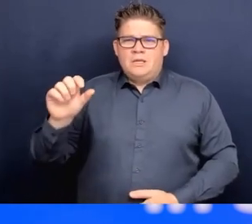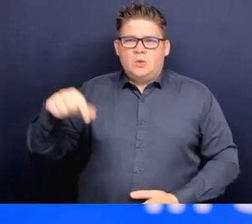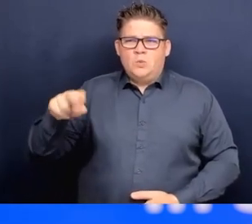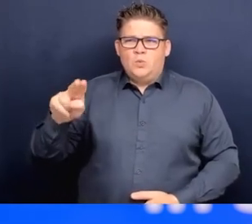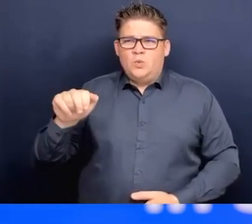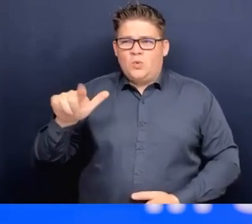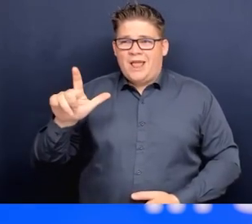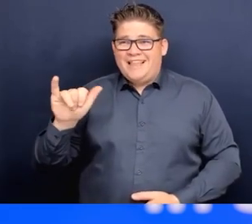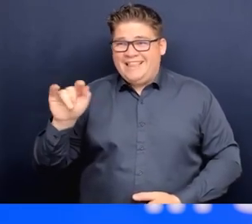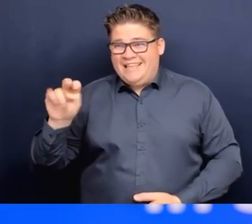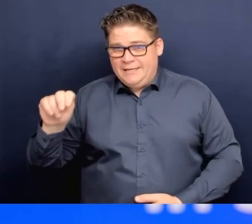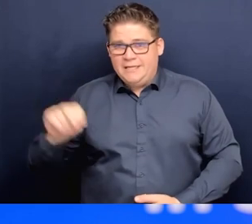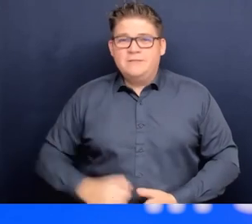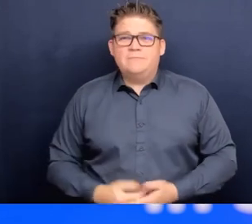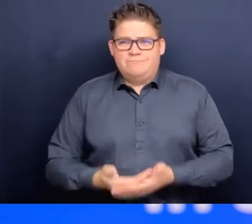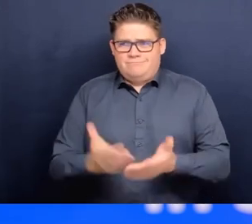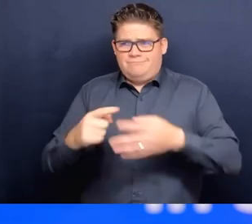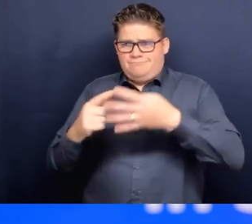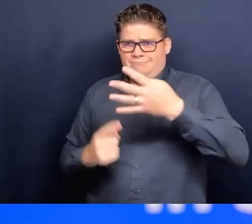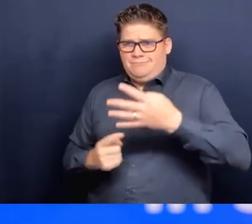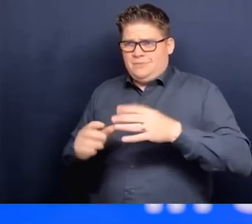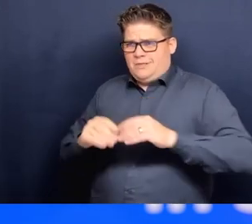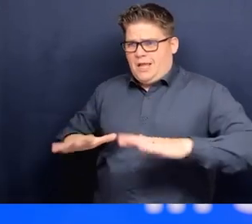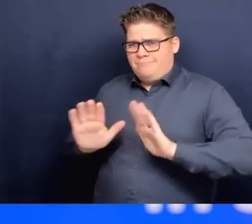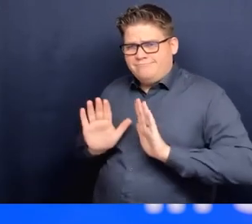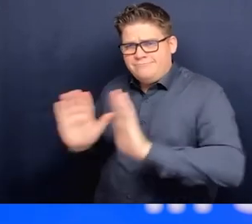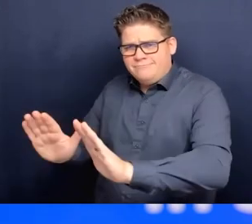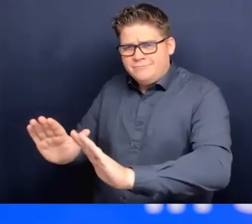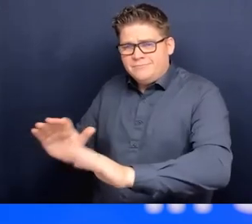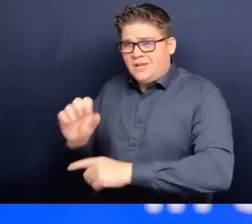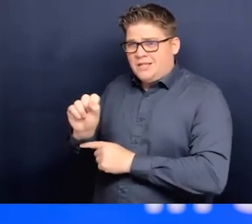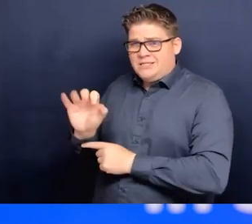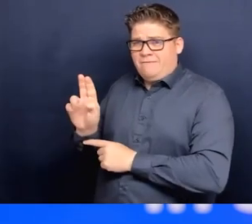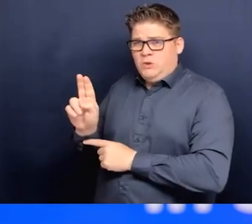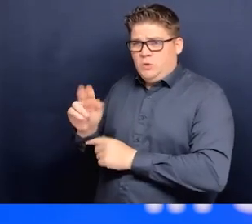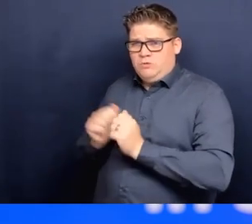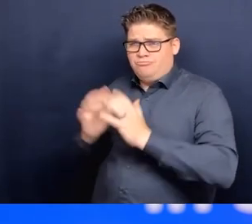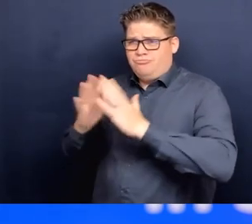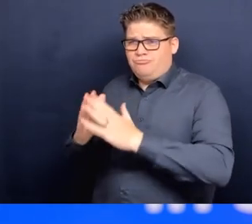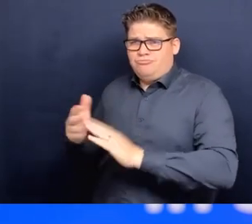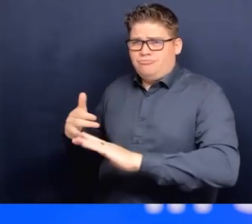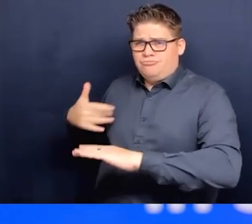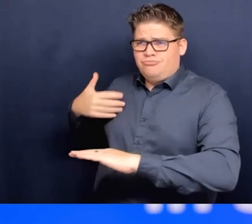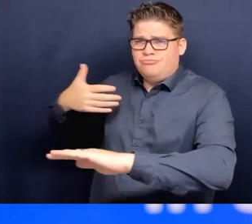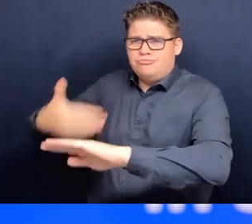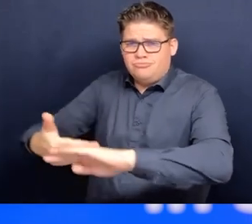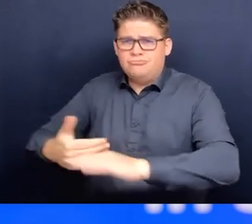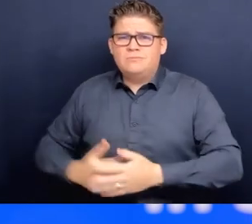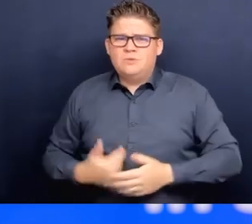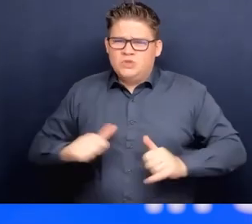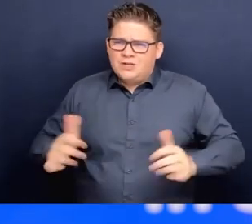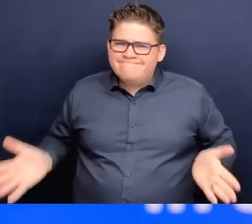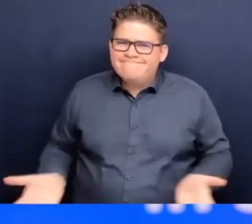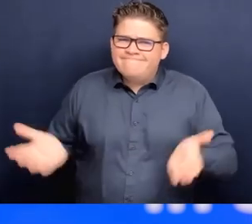recognize the Métis and Inuit communities who call this region home. From our very beginning, more